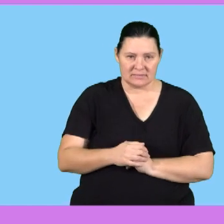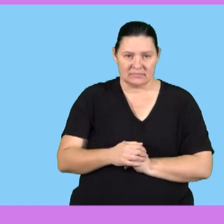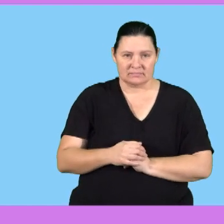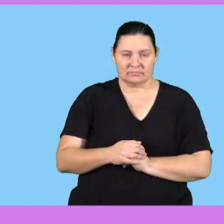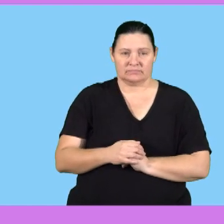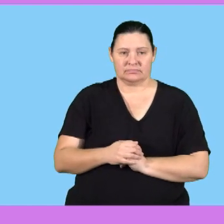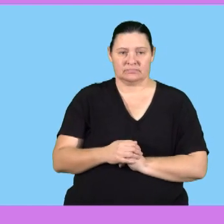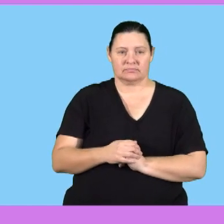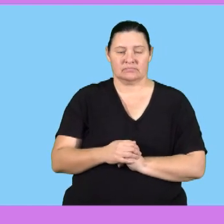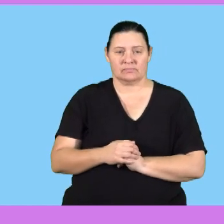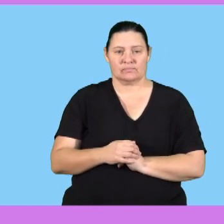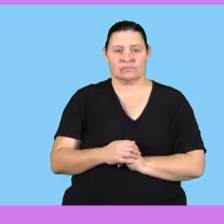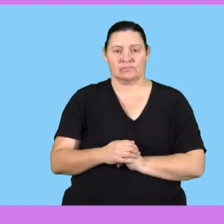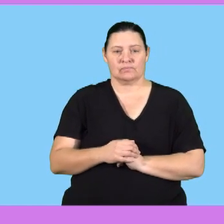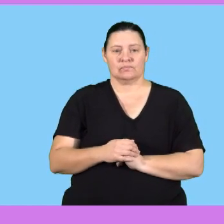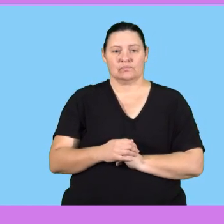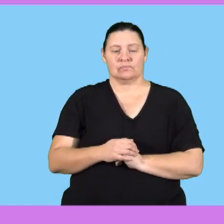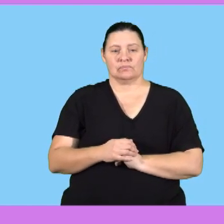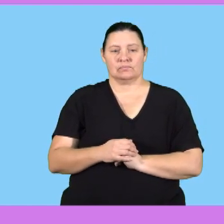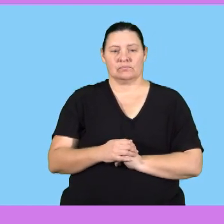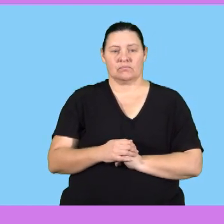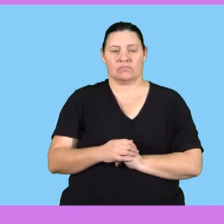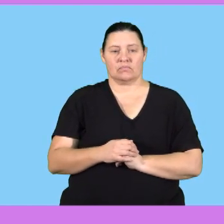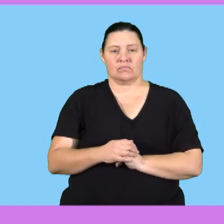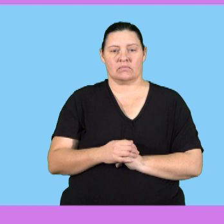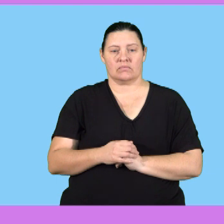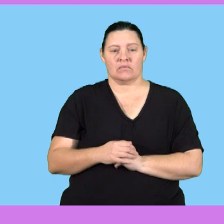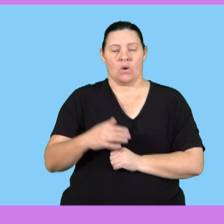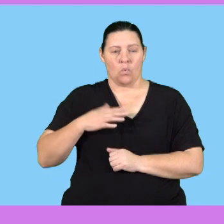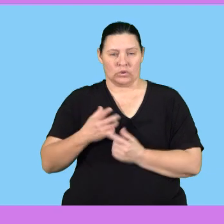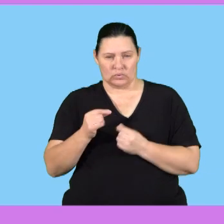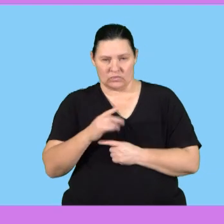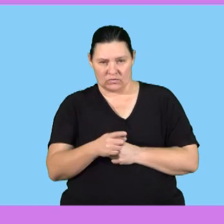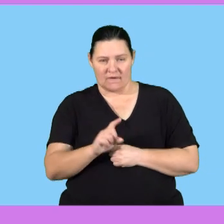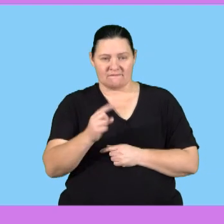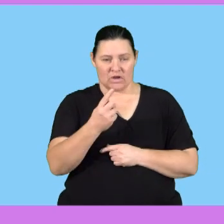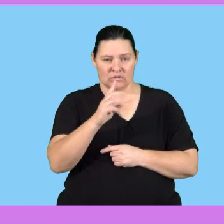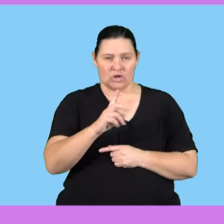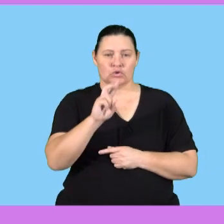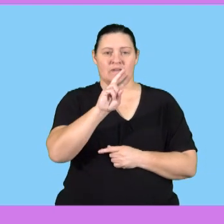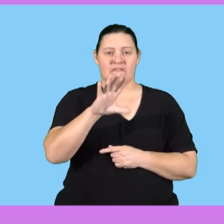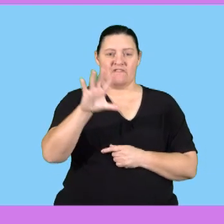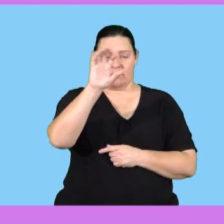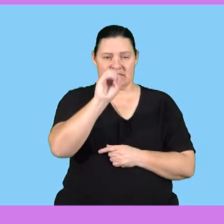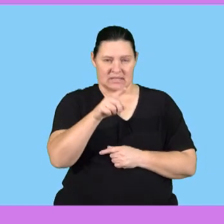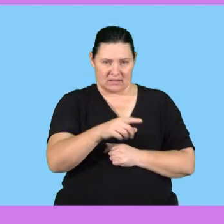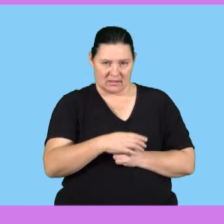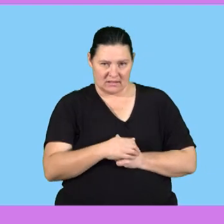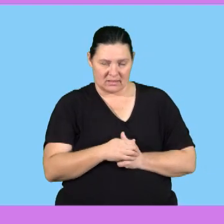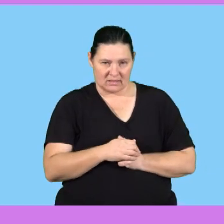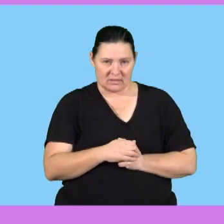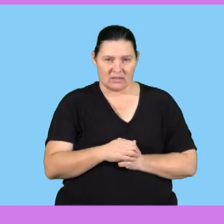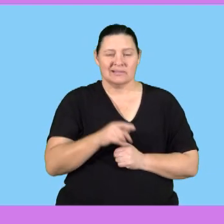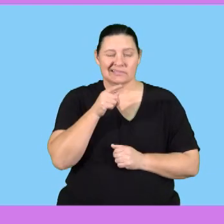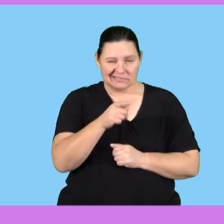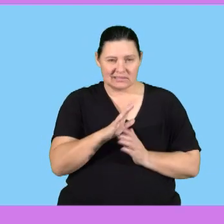as indicated. First quartile, and I just want to do this as well. Remember, first quartile is the 25th percentile, and